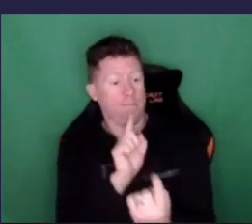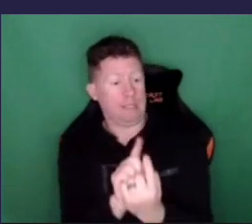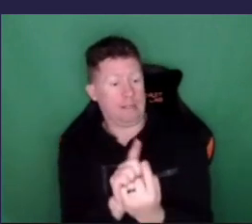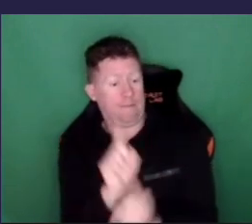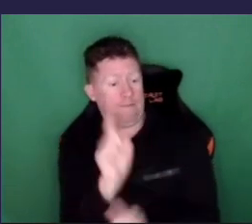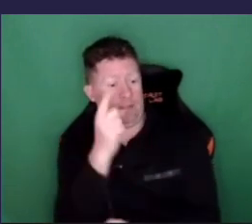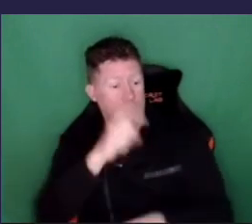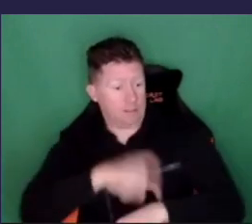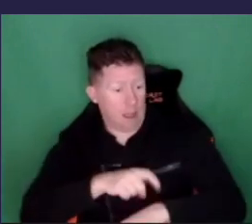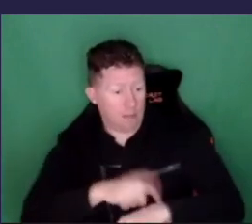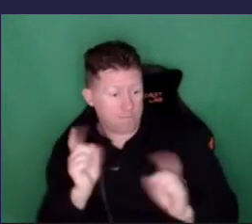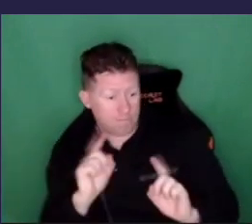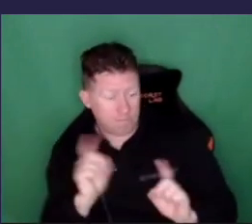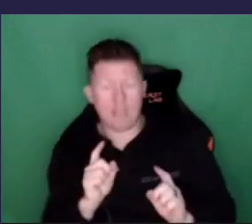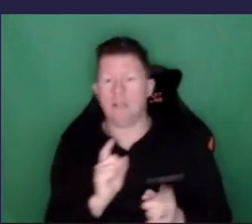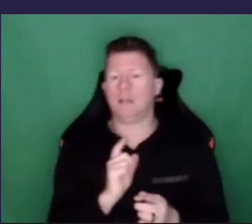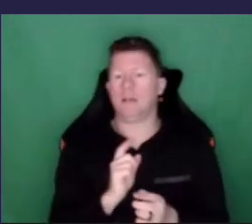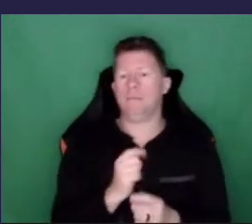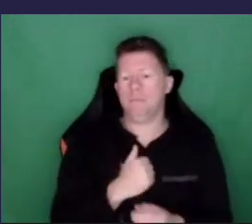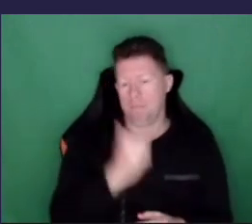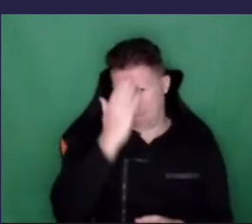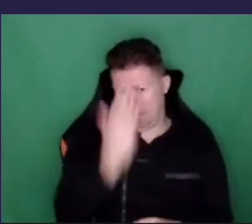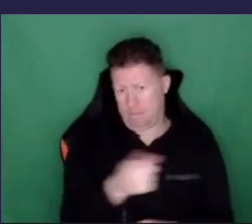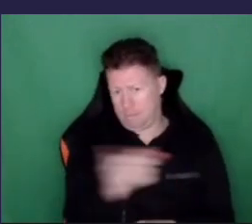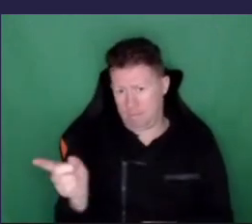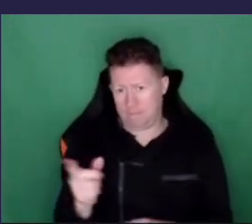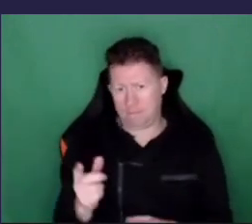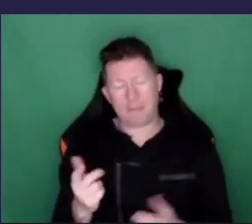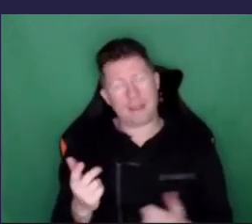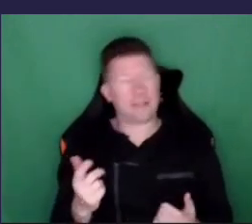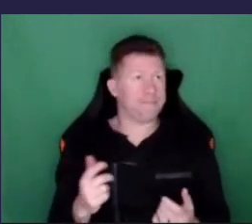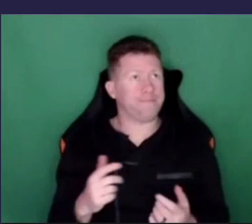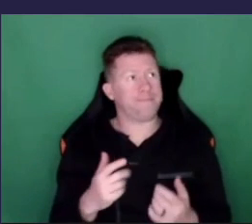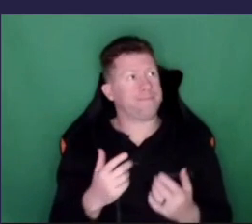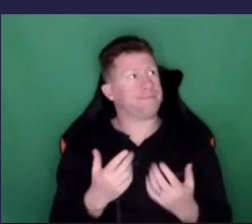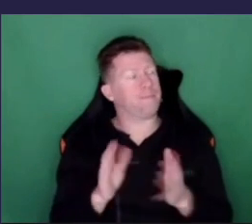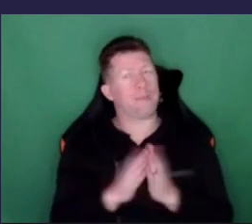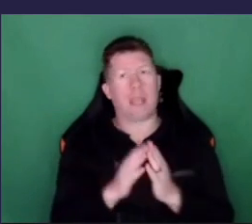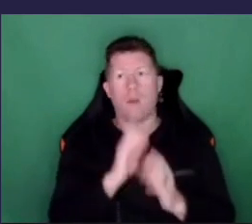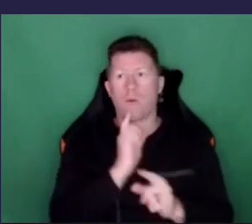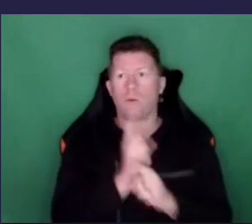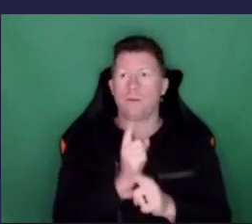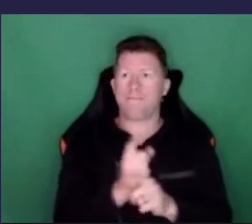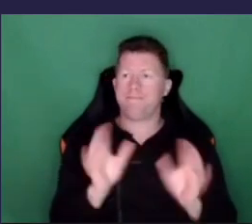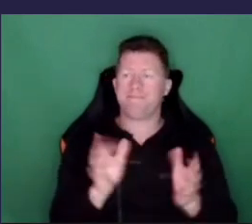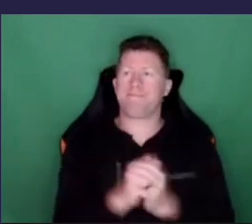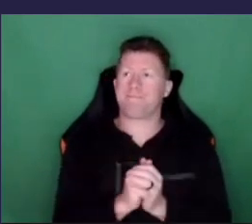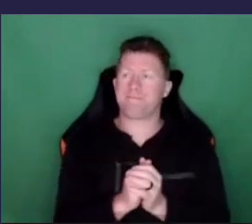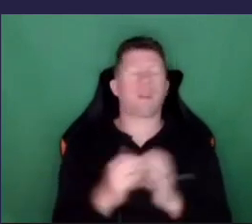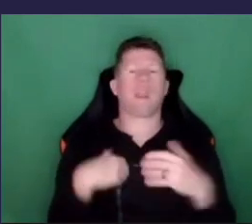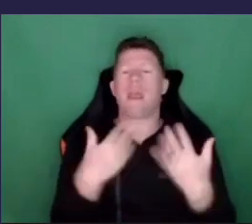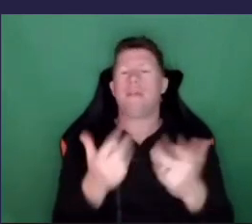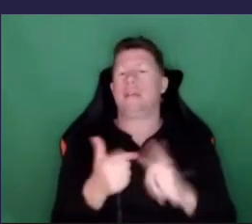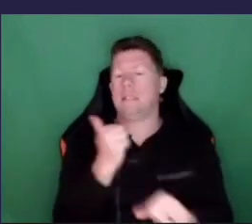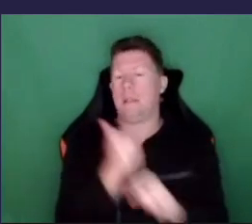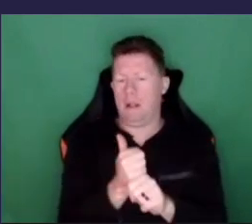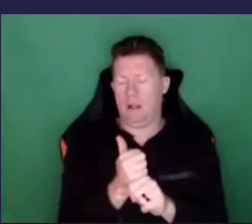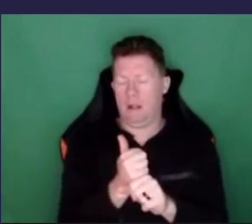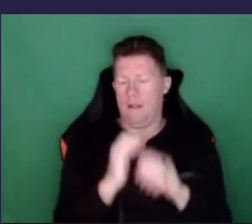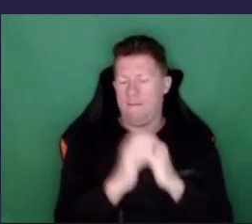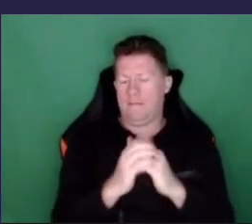and not sure how to raise it as an issue. So I'll give you an example from a couple friends of